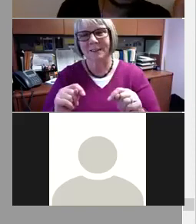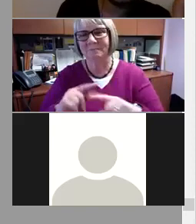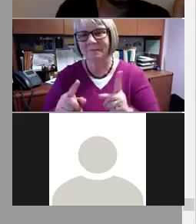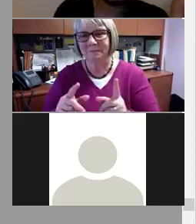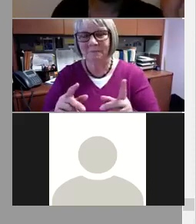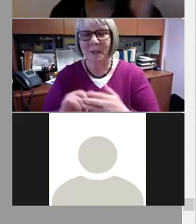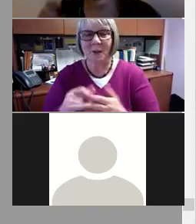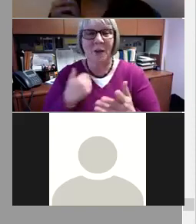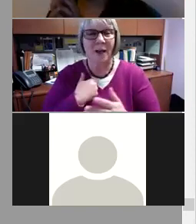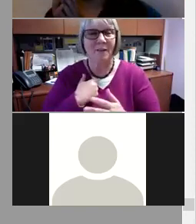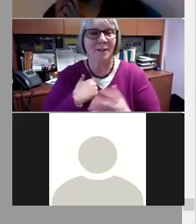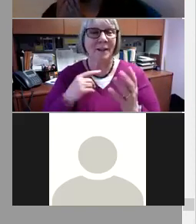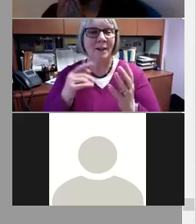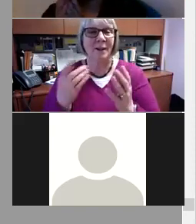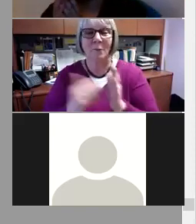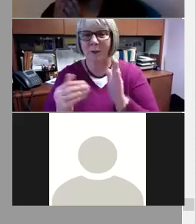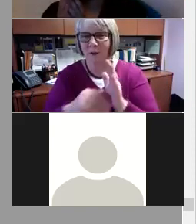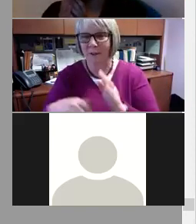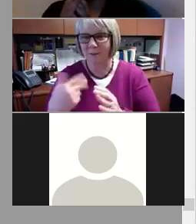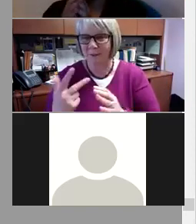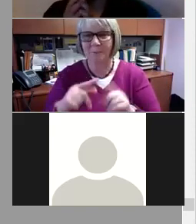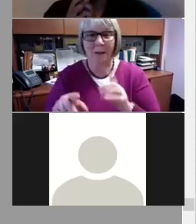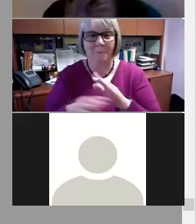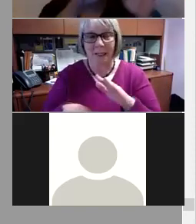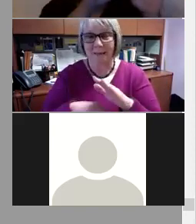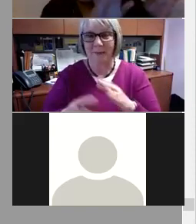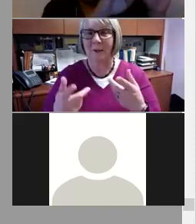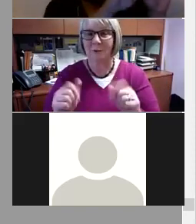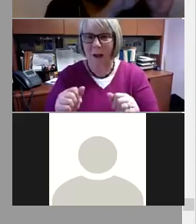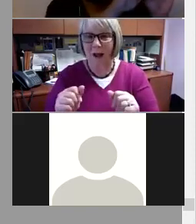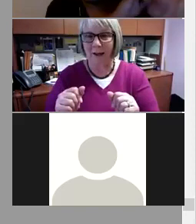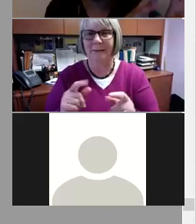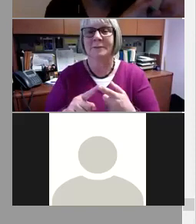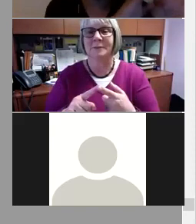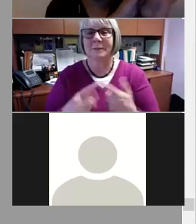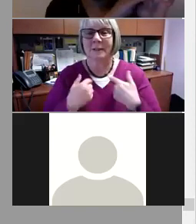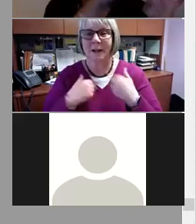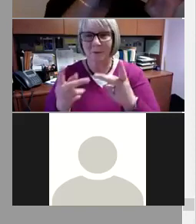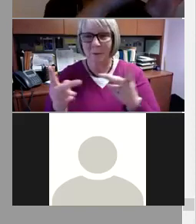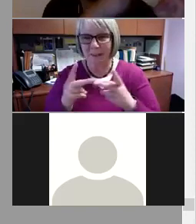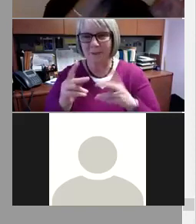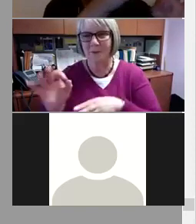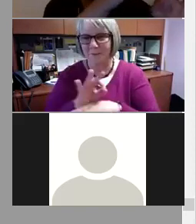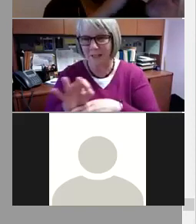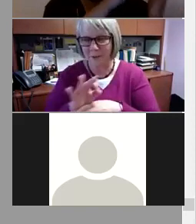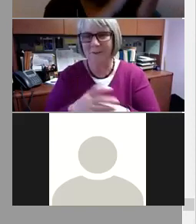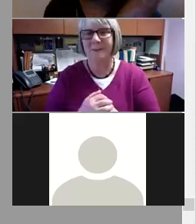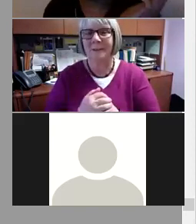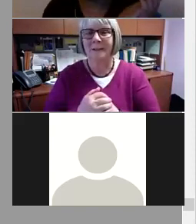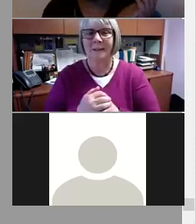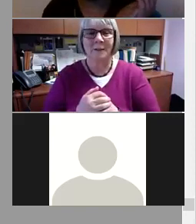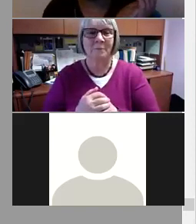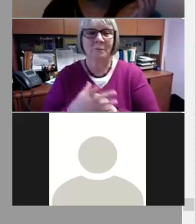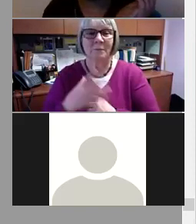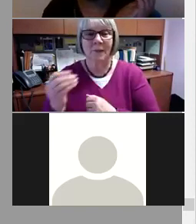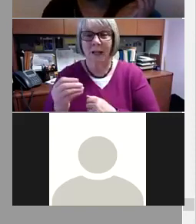recursion tree where we basically try, it applies to functions where we have recursion, right? And